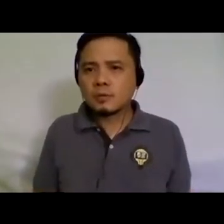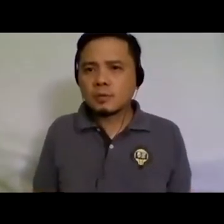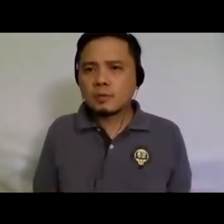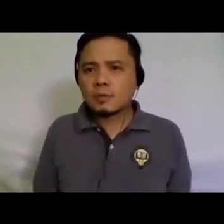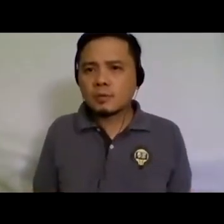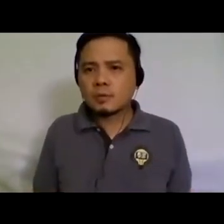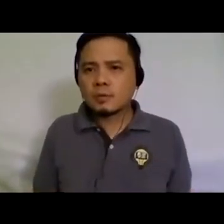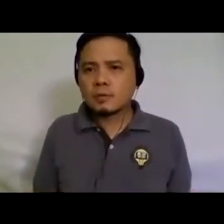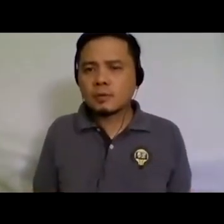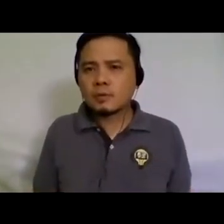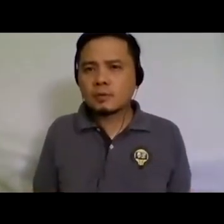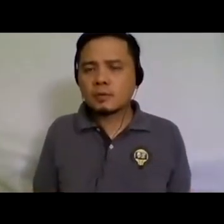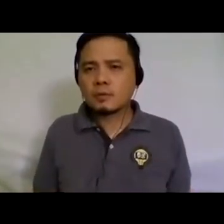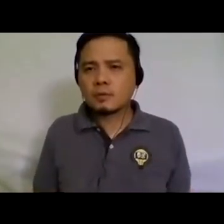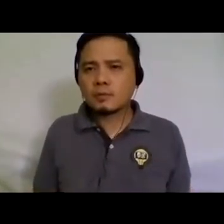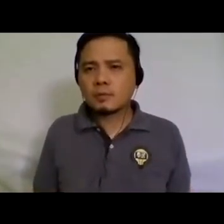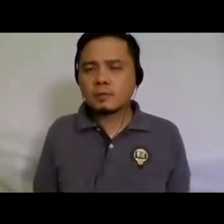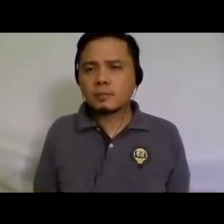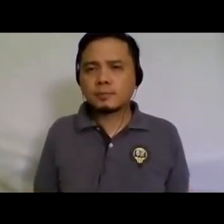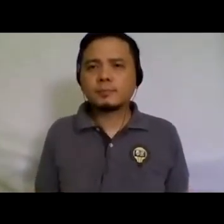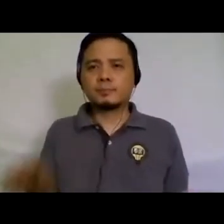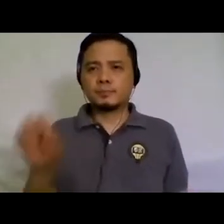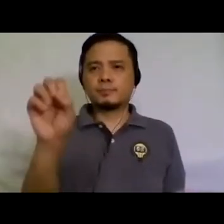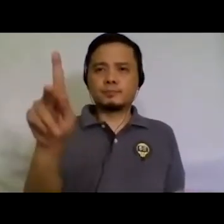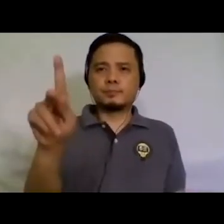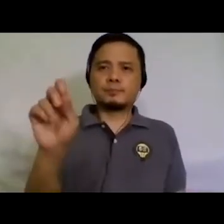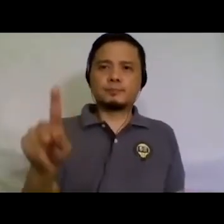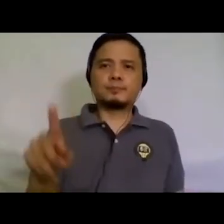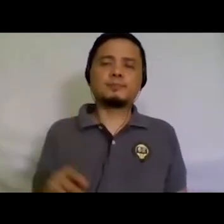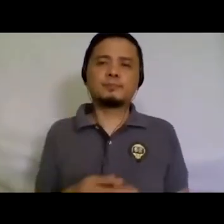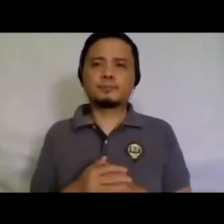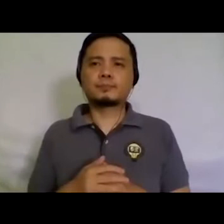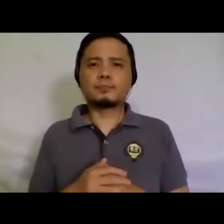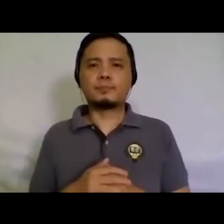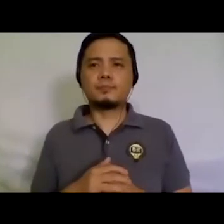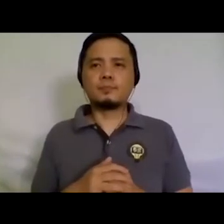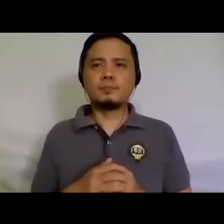Ah, the team, Okay. the team. Okay.